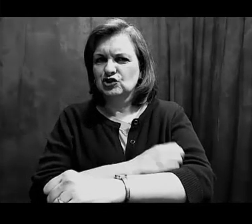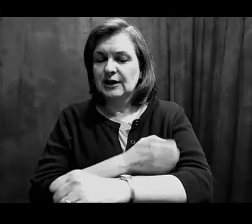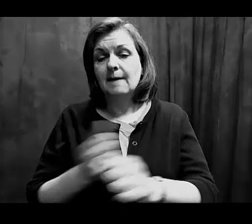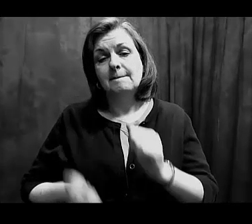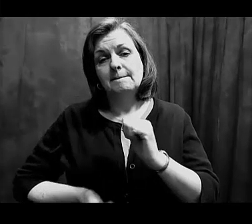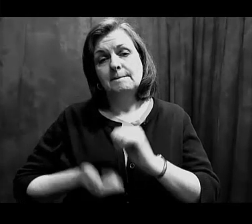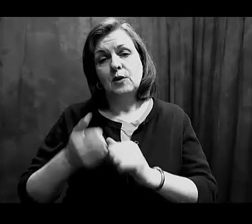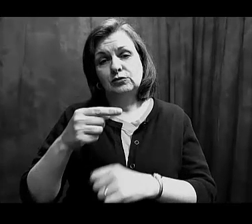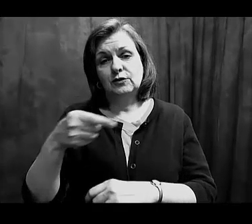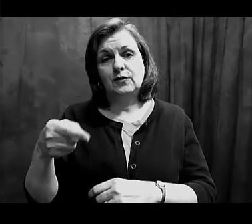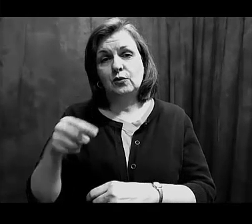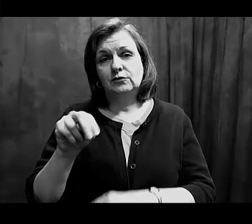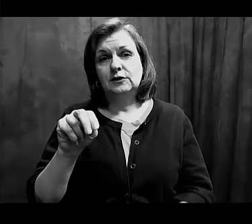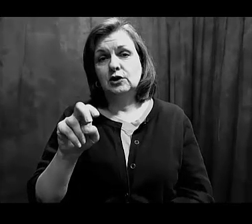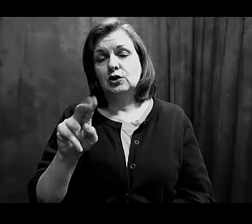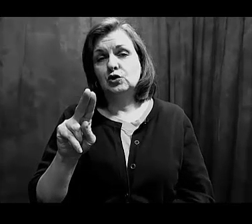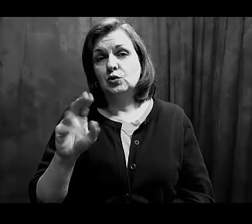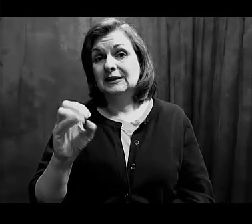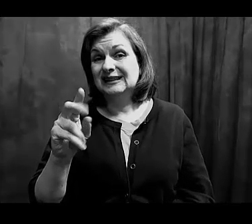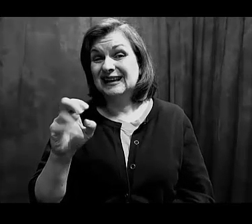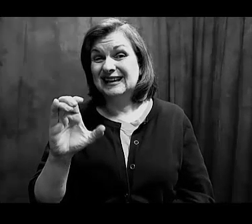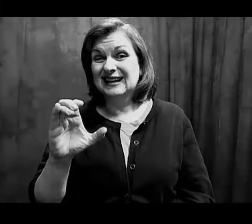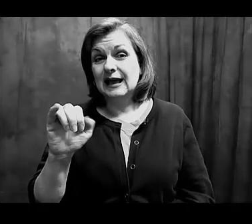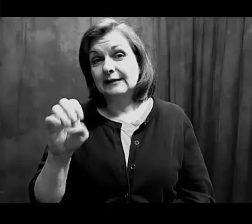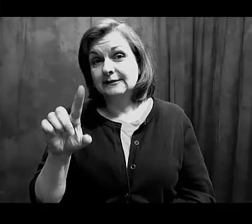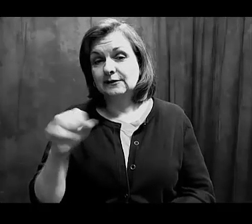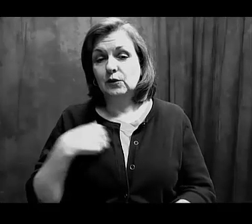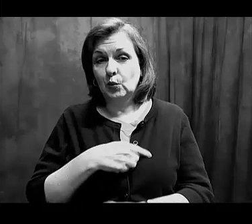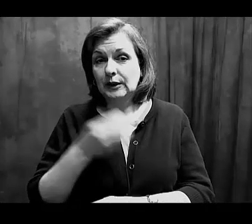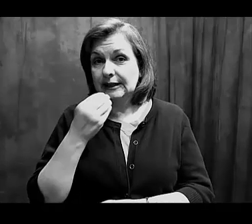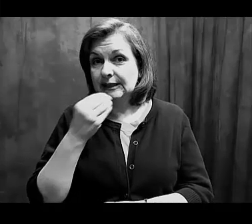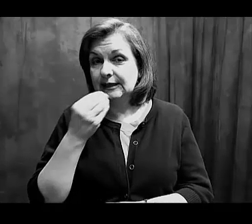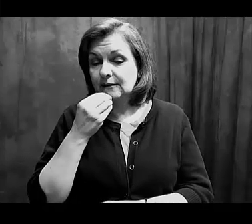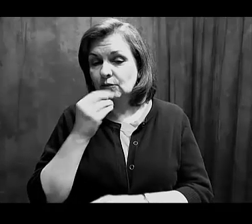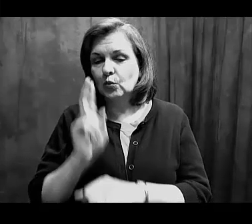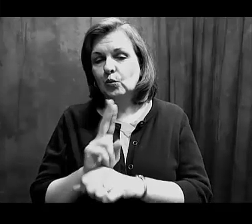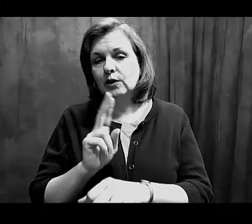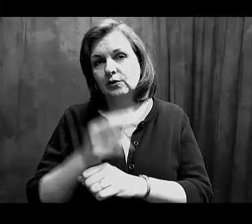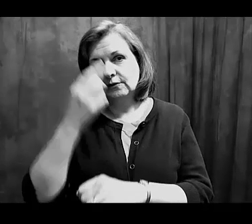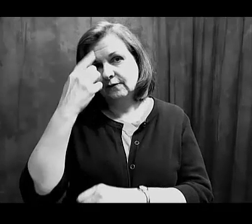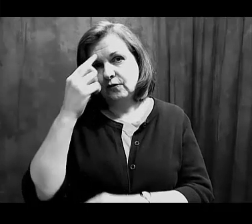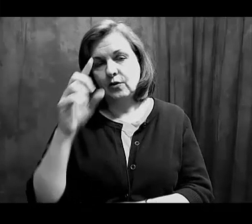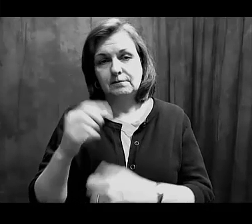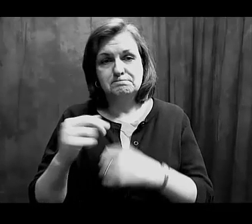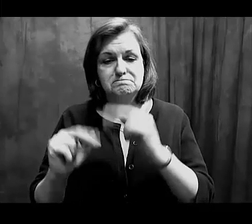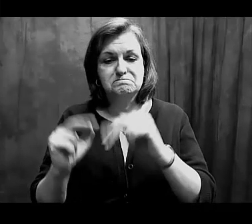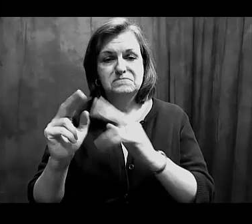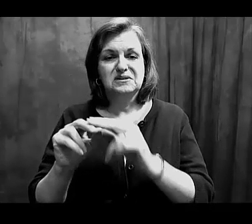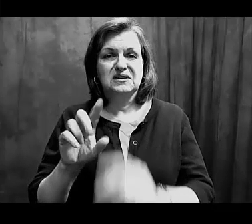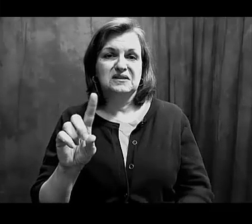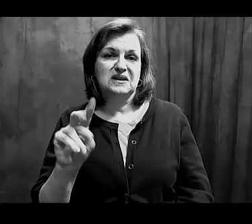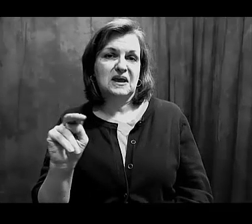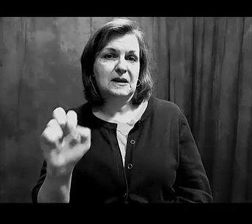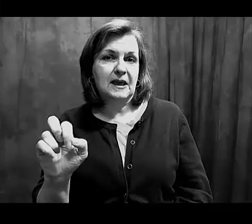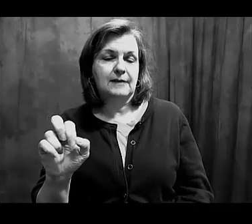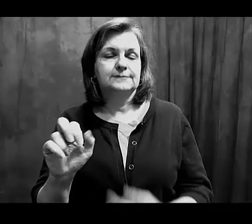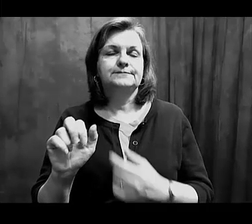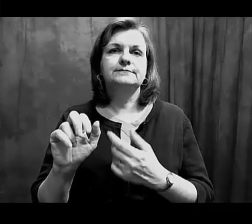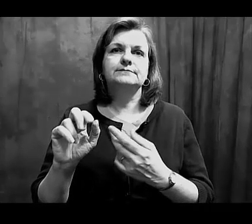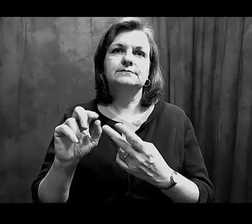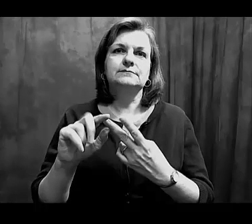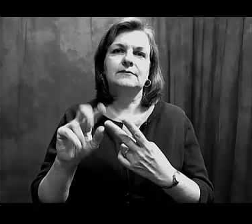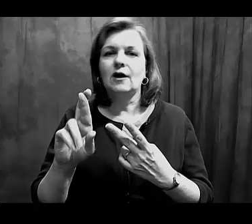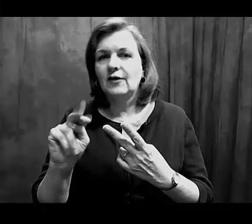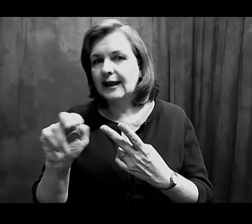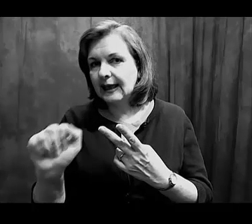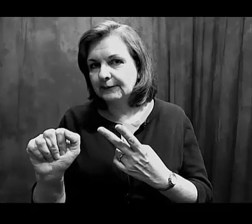good at this process, and most of the nucleic acids that we ingest, we actually use to build DNA and RNA.